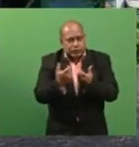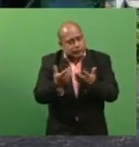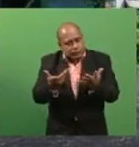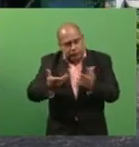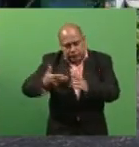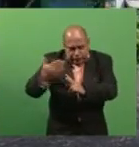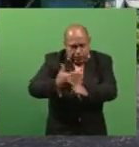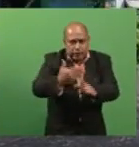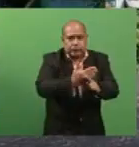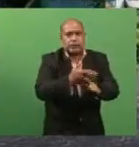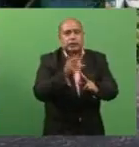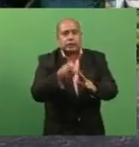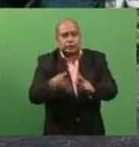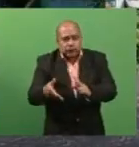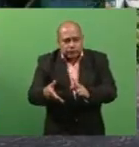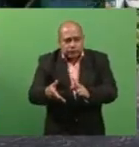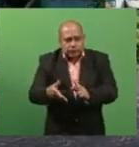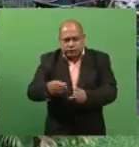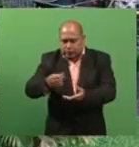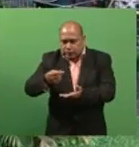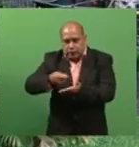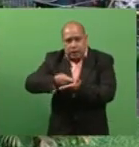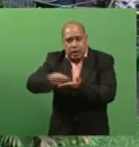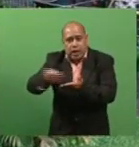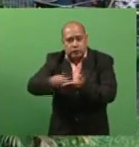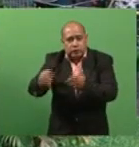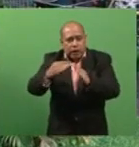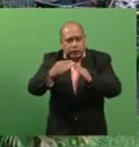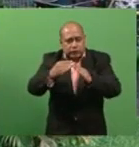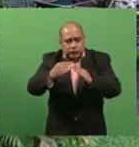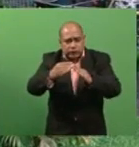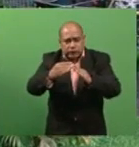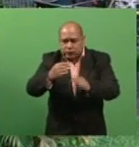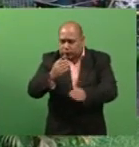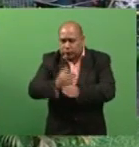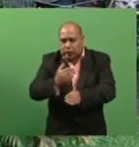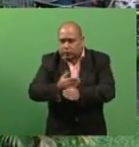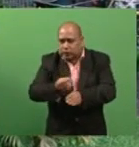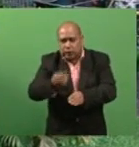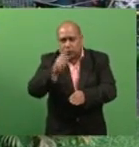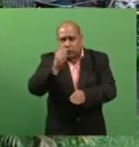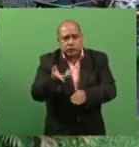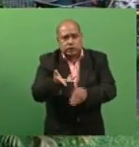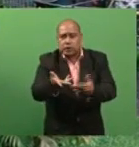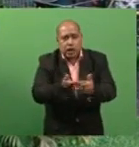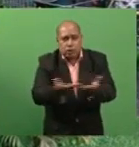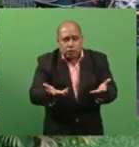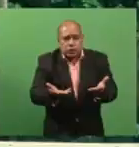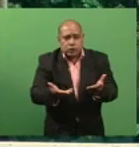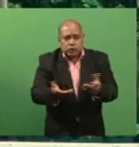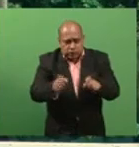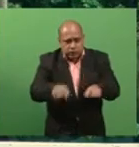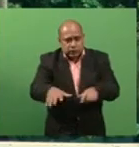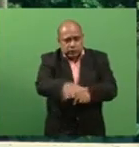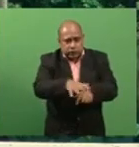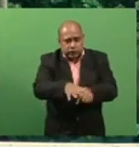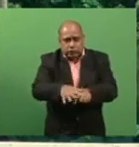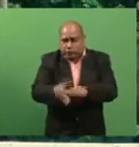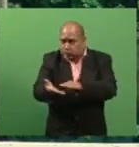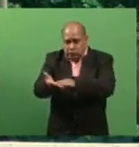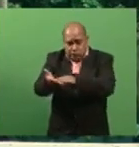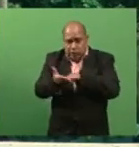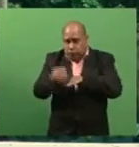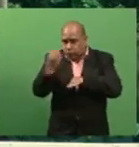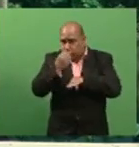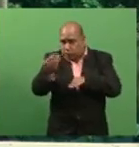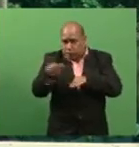We are paying rent and now we can't do our work because of this issue we are facing. Although we are getting help with food rations, but we have